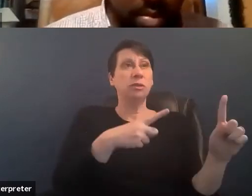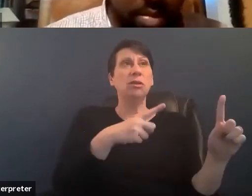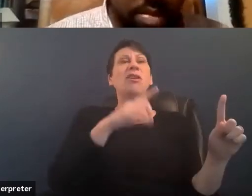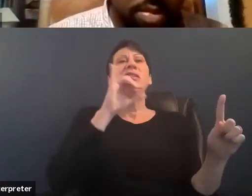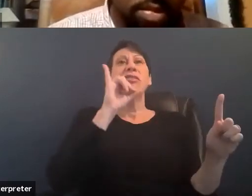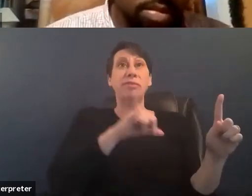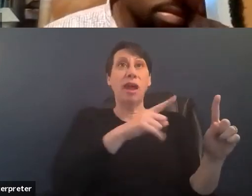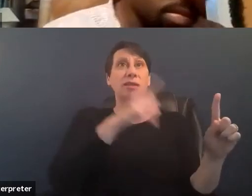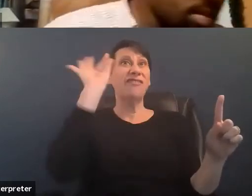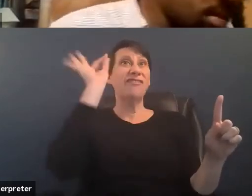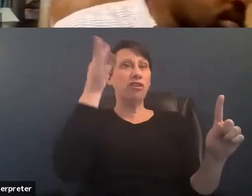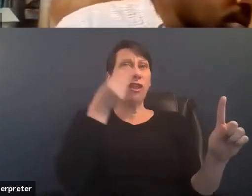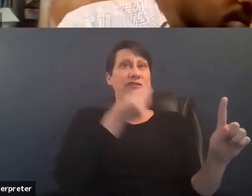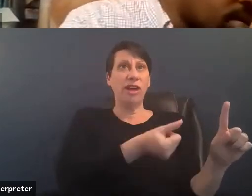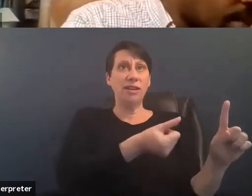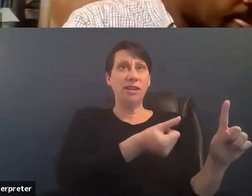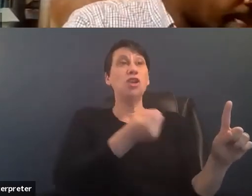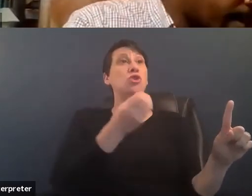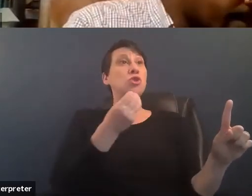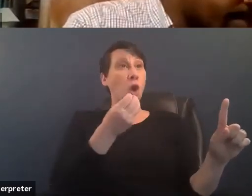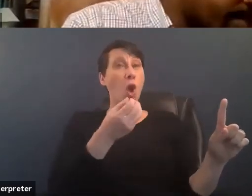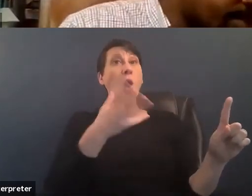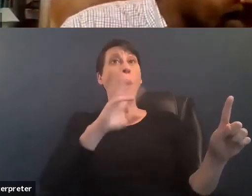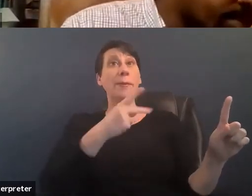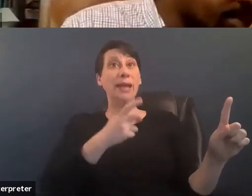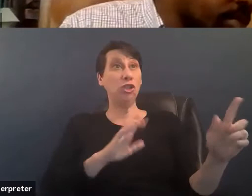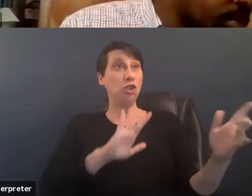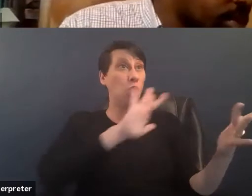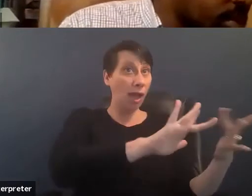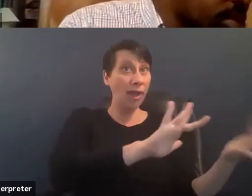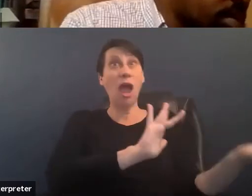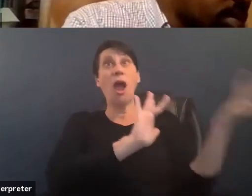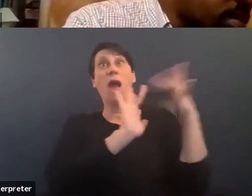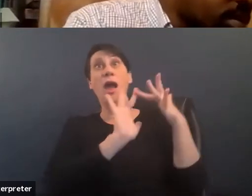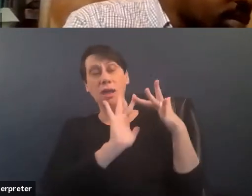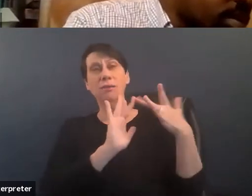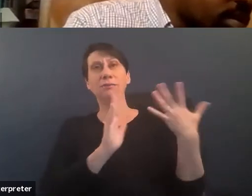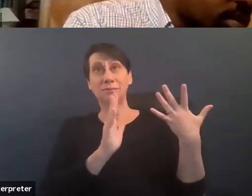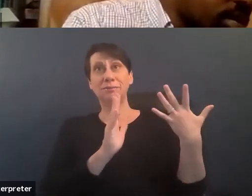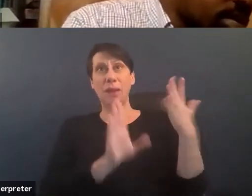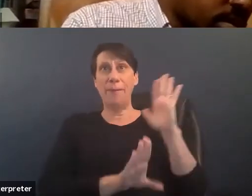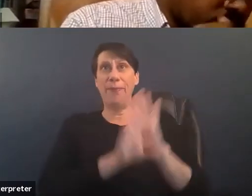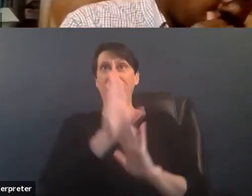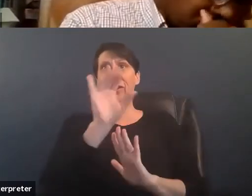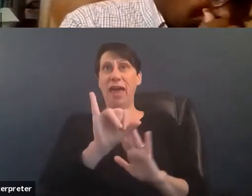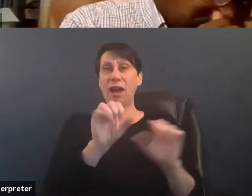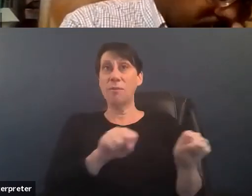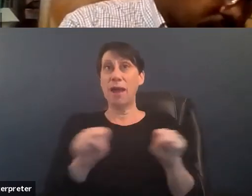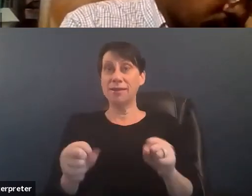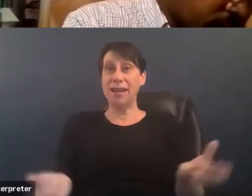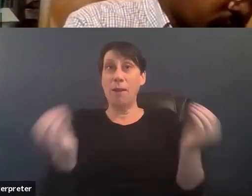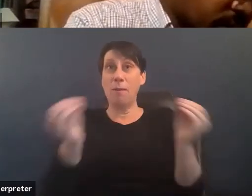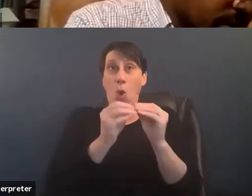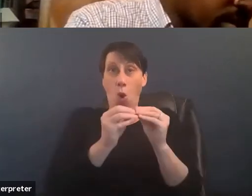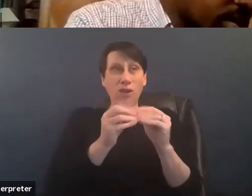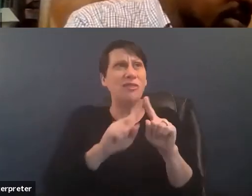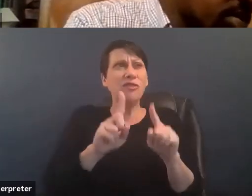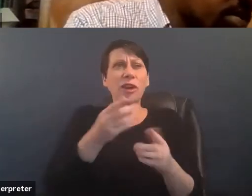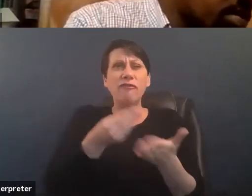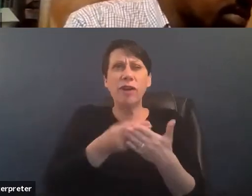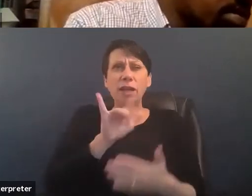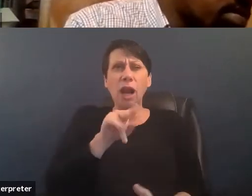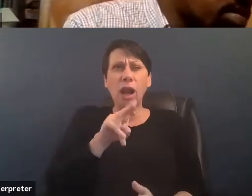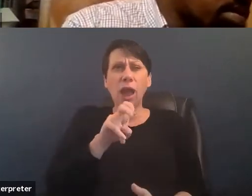and extend that olive branch and do that work, that to help build that capacity even more, that is amazing. That